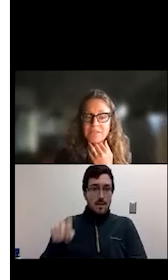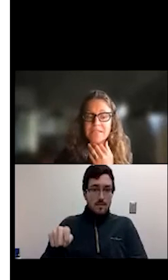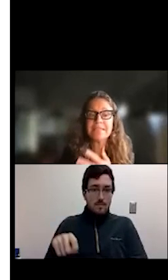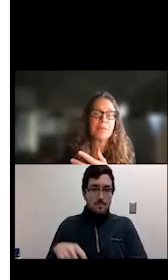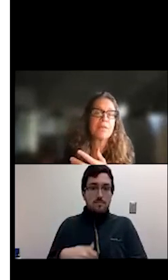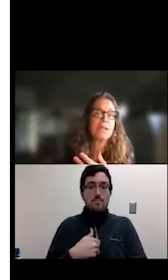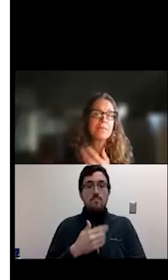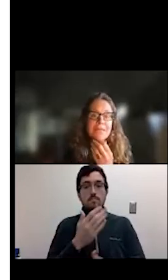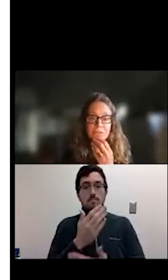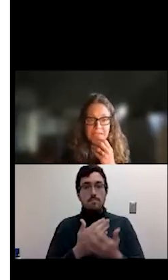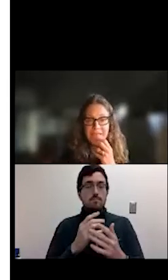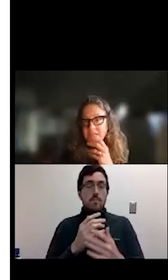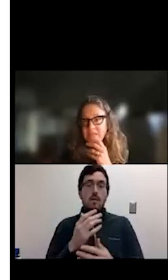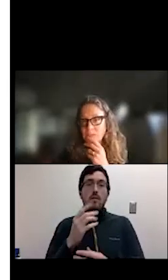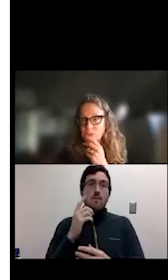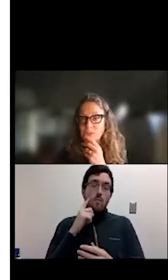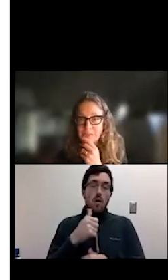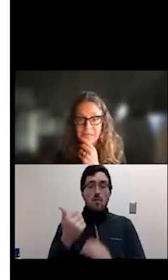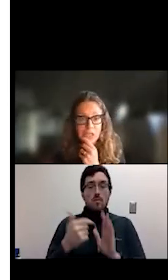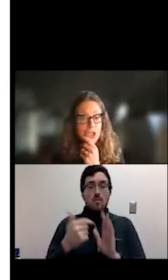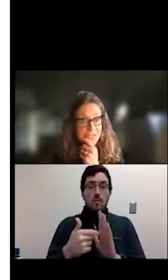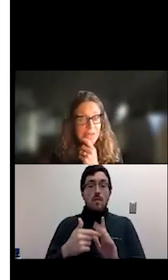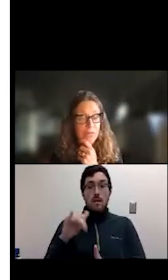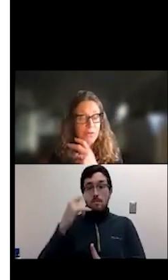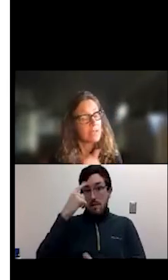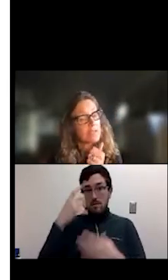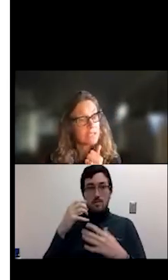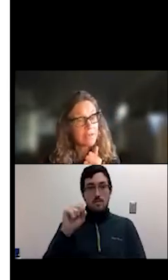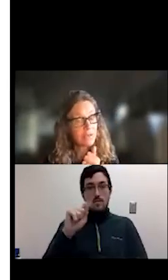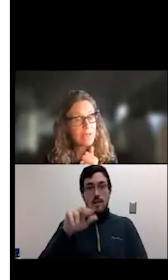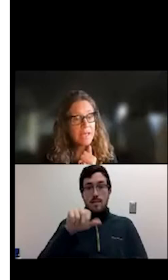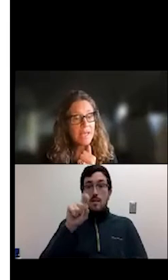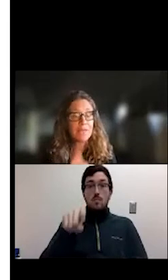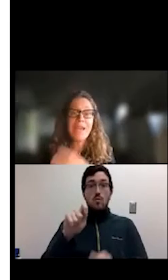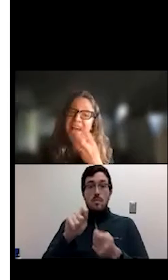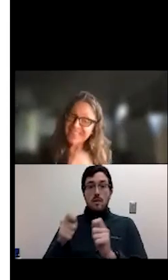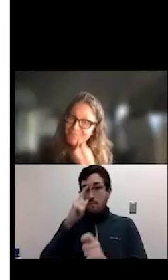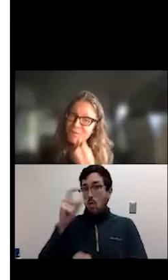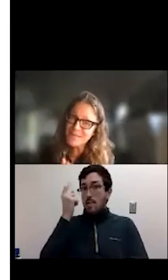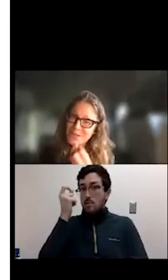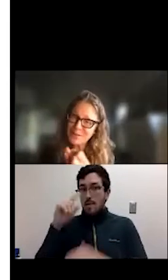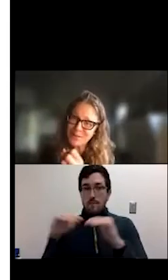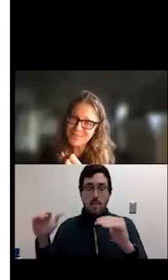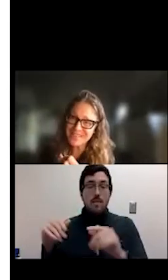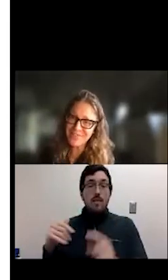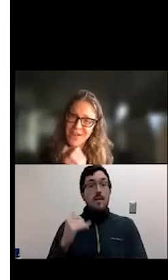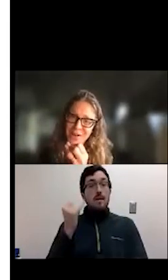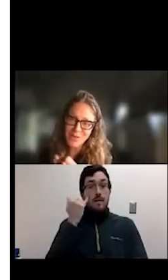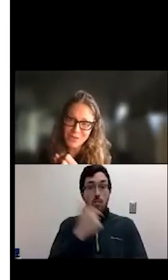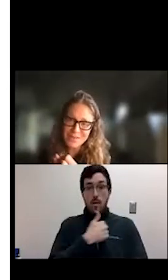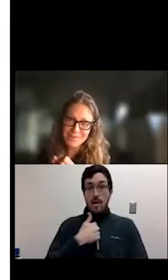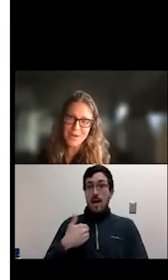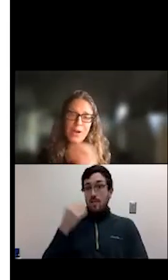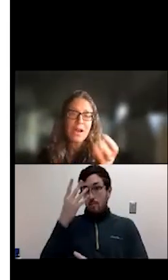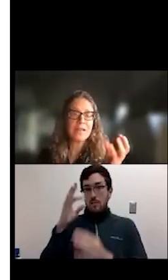diagnostics. So as an example, the mini mental status is supposed to be adjusted for literacy level. And if we had the information about literacy level